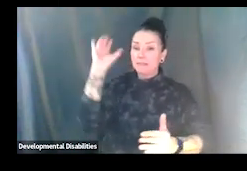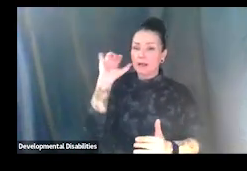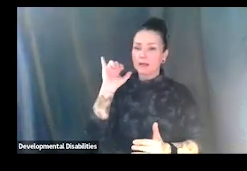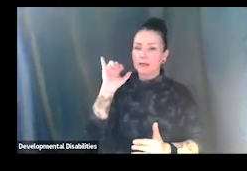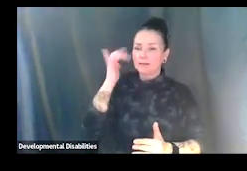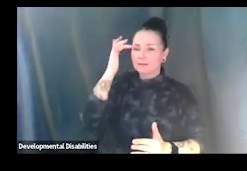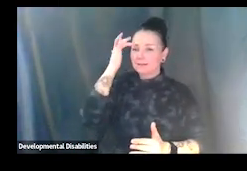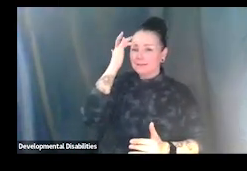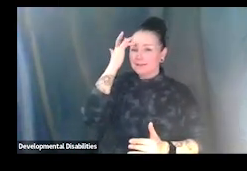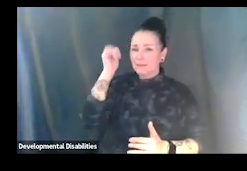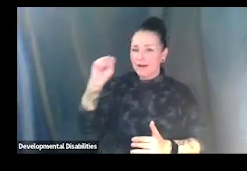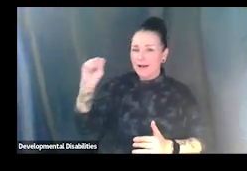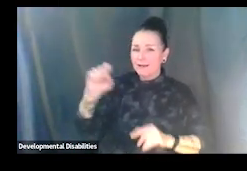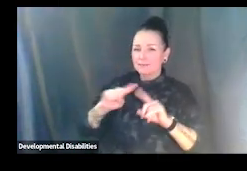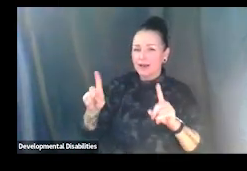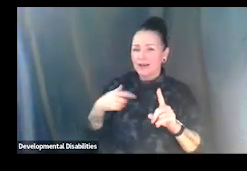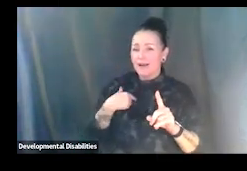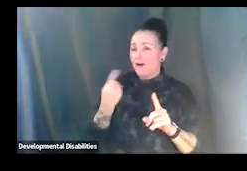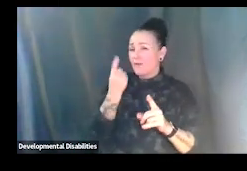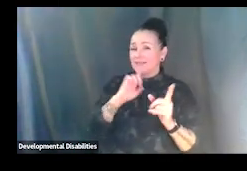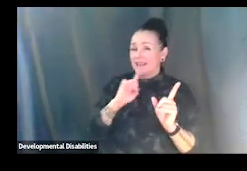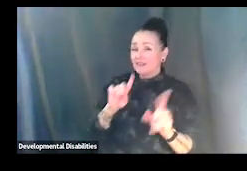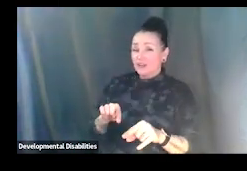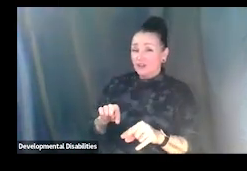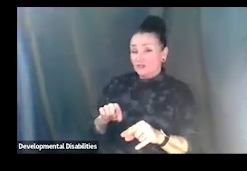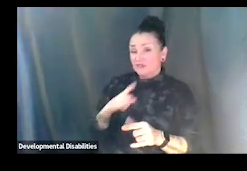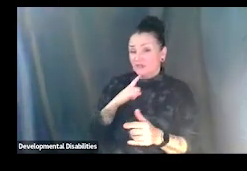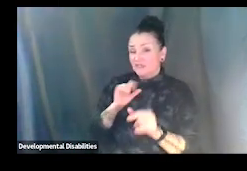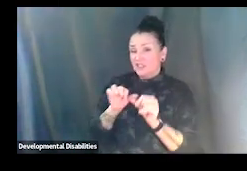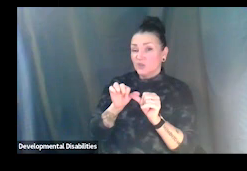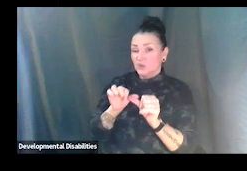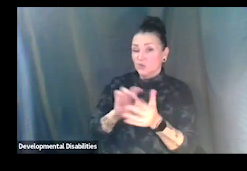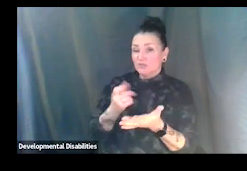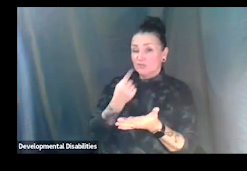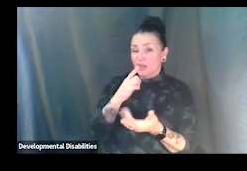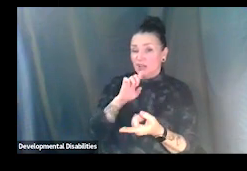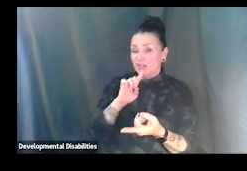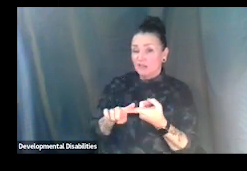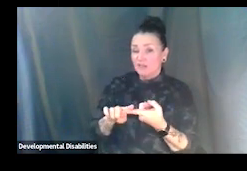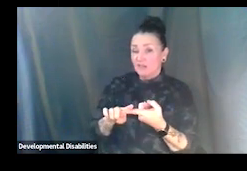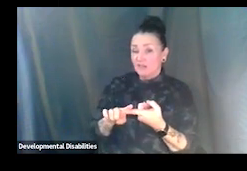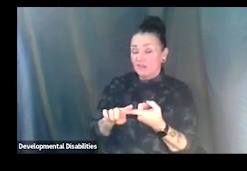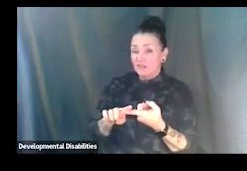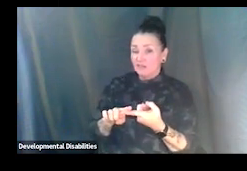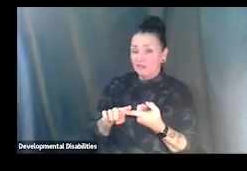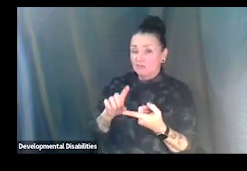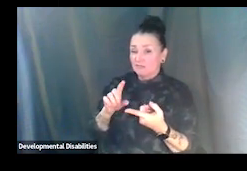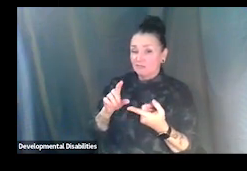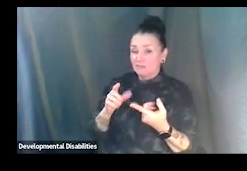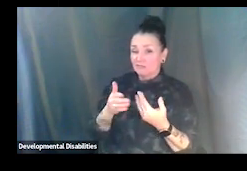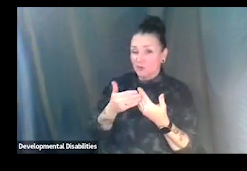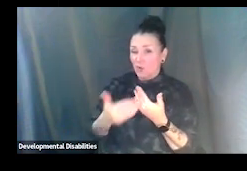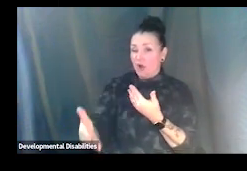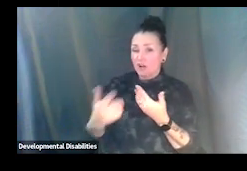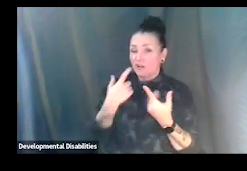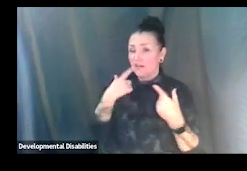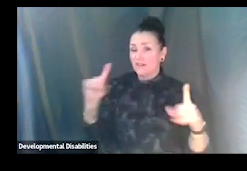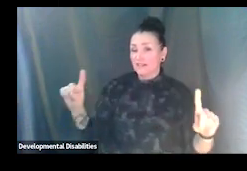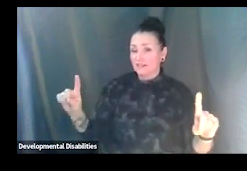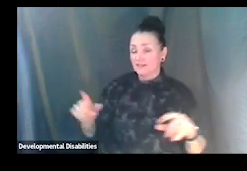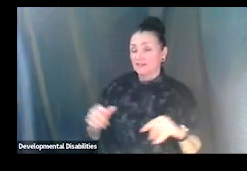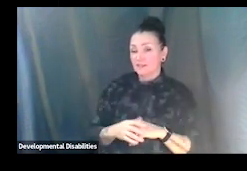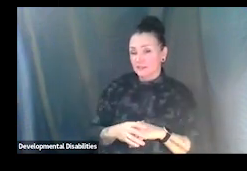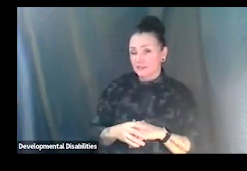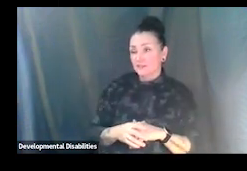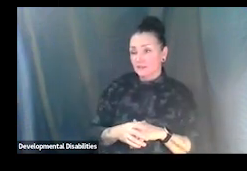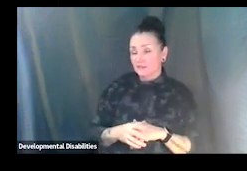they still need it. So what the authors of this study did, they then said, okay, so people, we know there's benefit after 6 months. What happens if we stop it? And